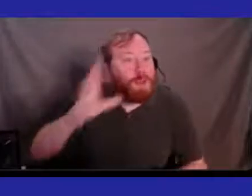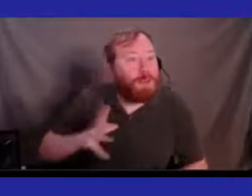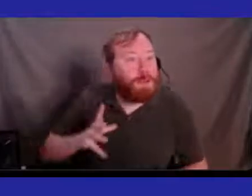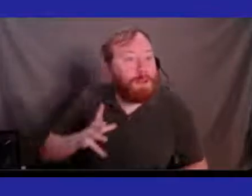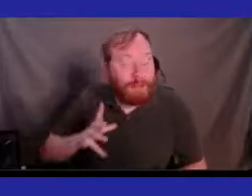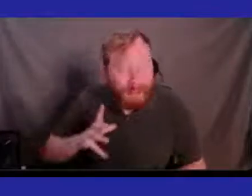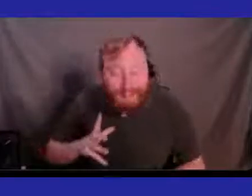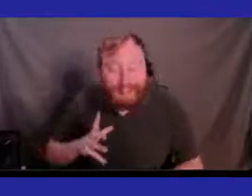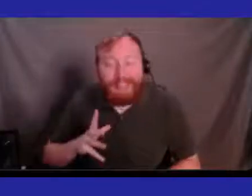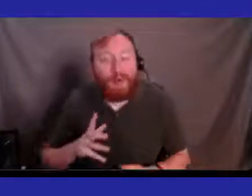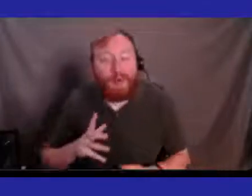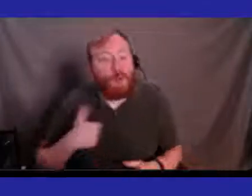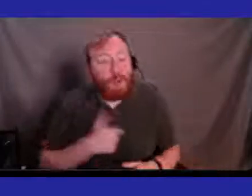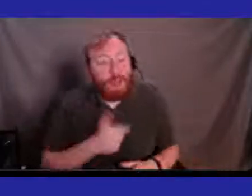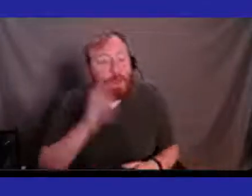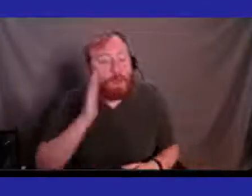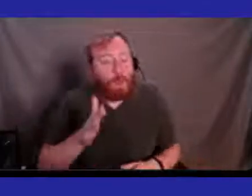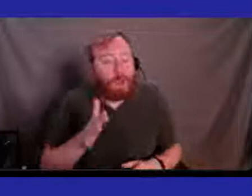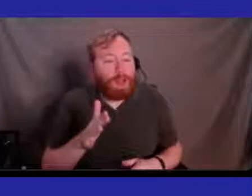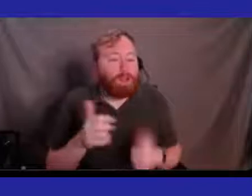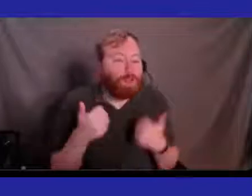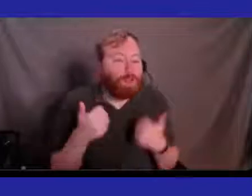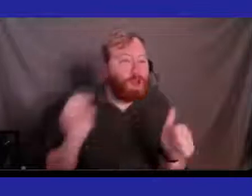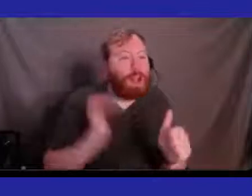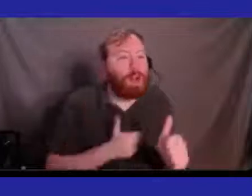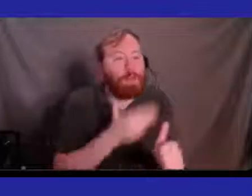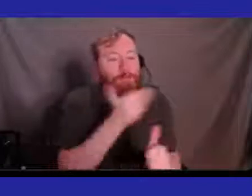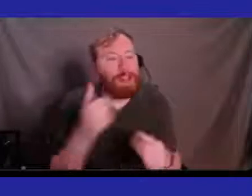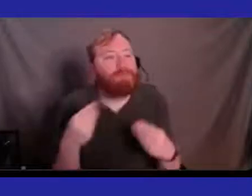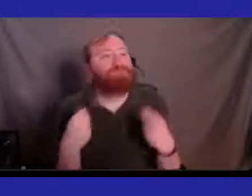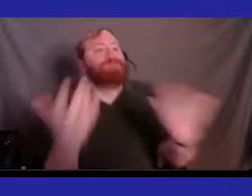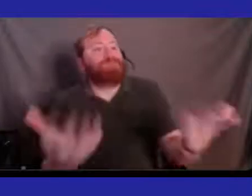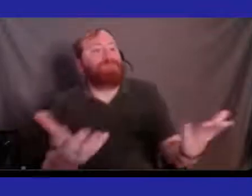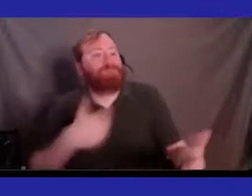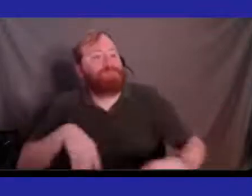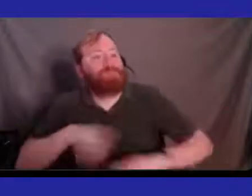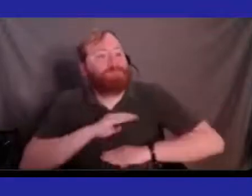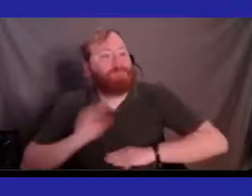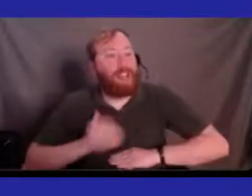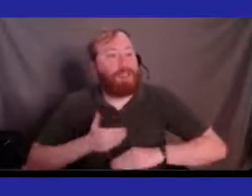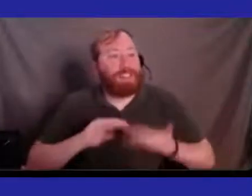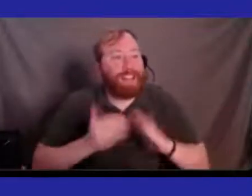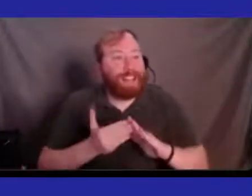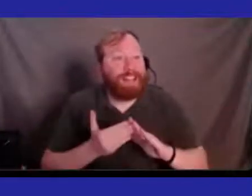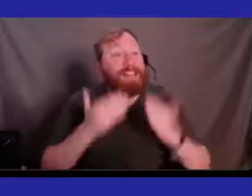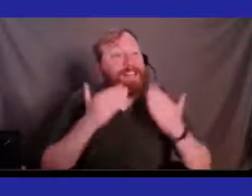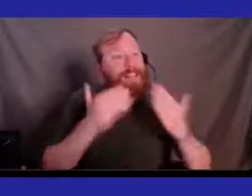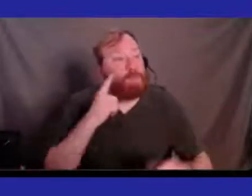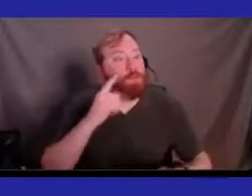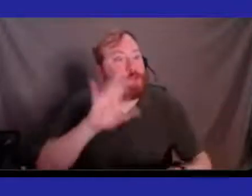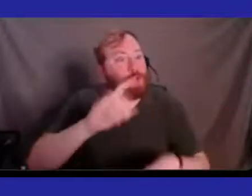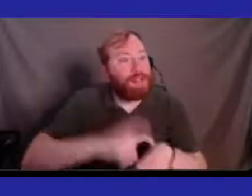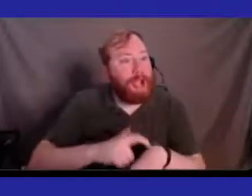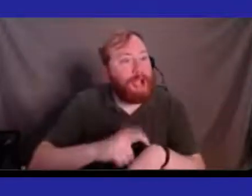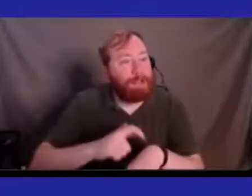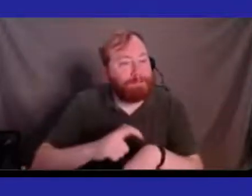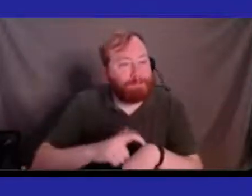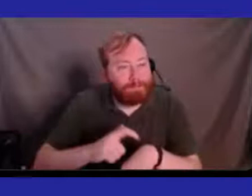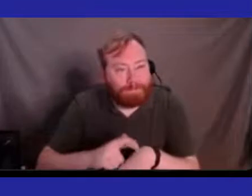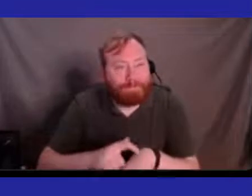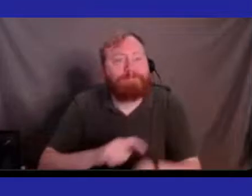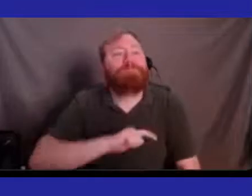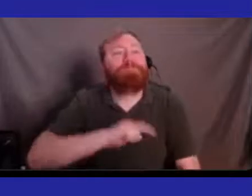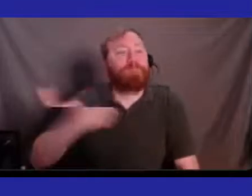city, and most importantly, healthcare. So thank you. Thank you for your time. Thank you. Thank you very much for your comments and for